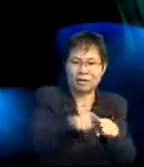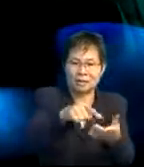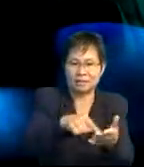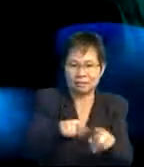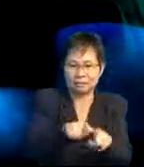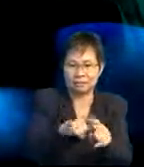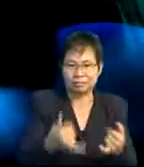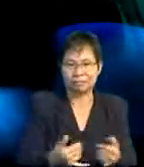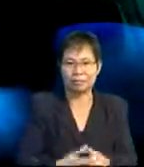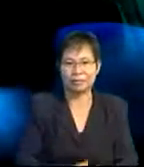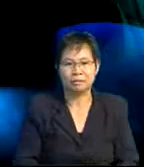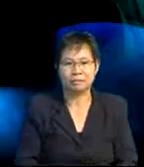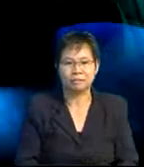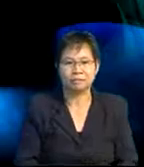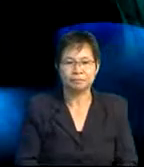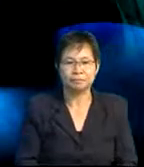this.